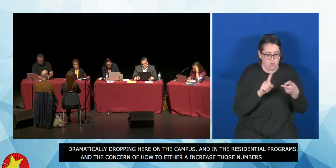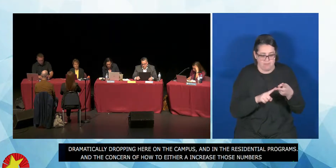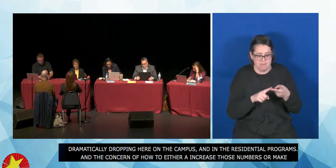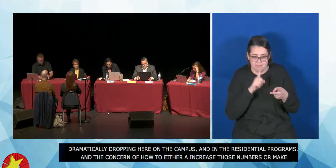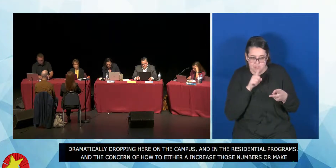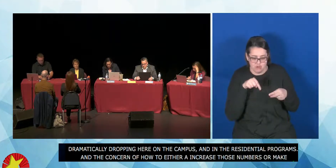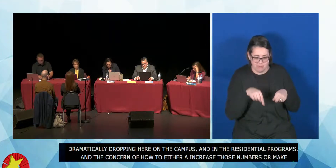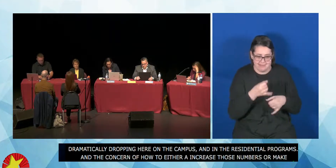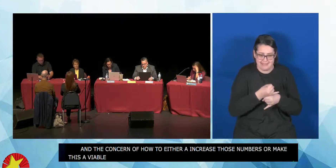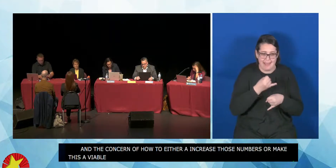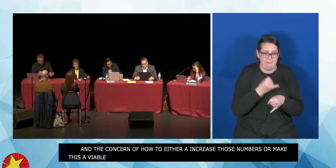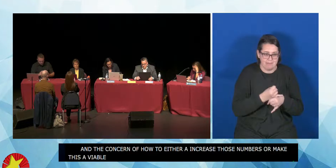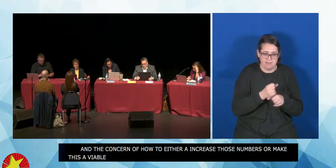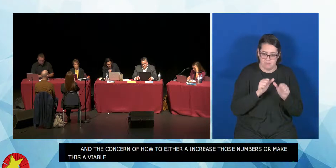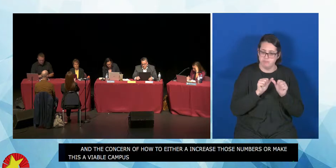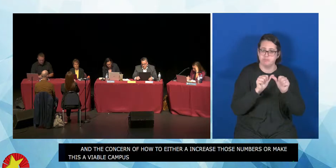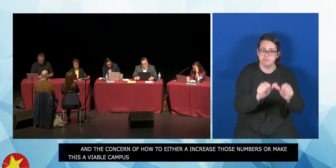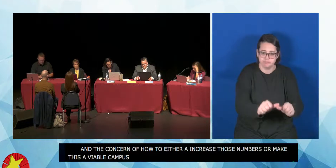again.